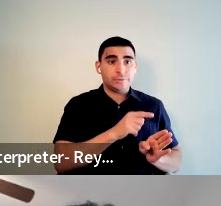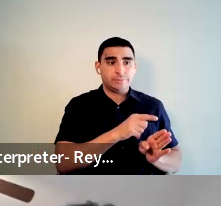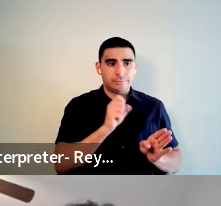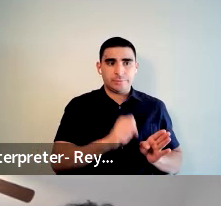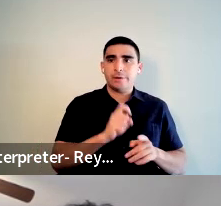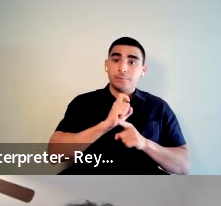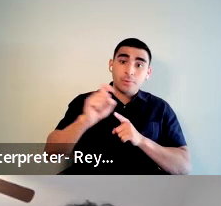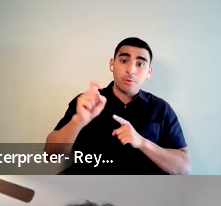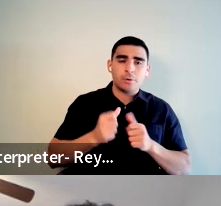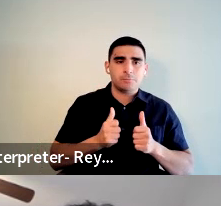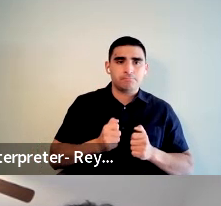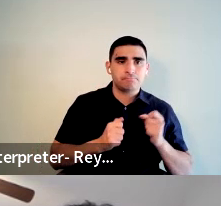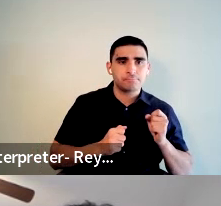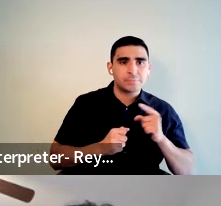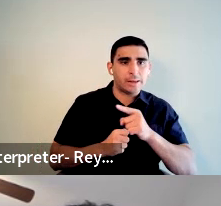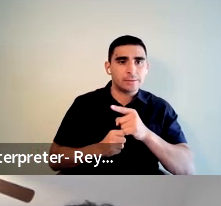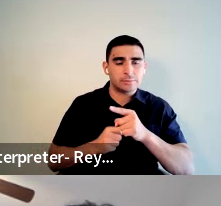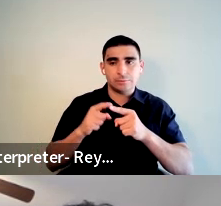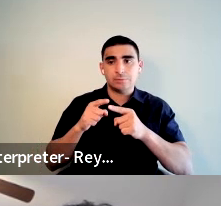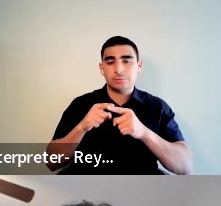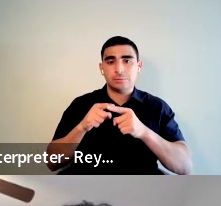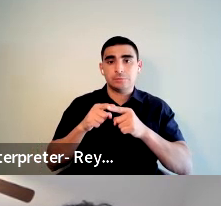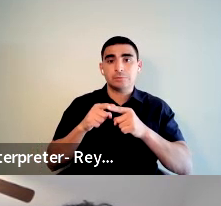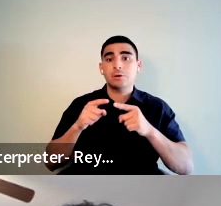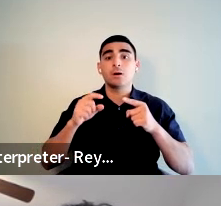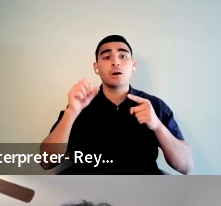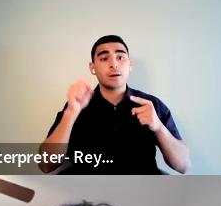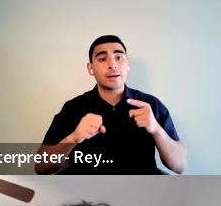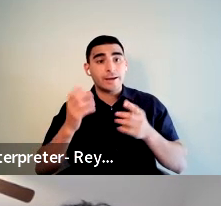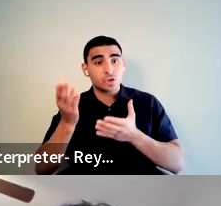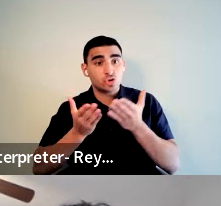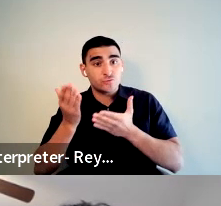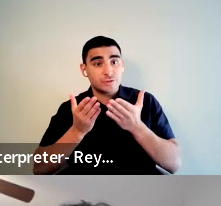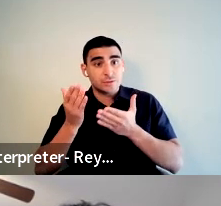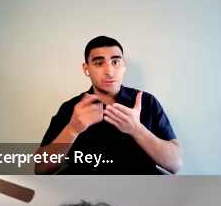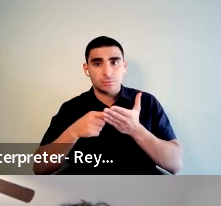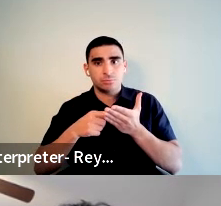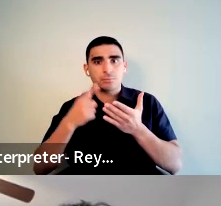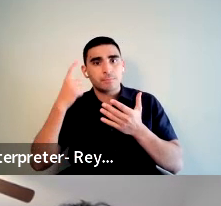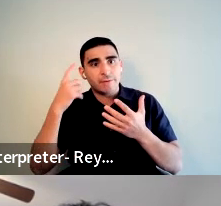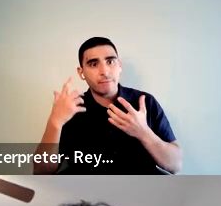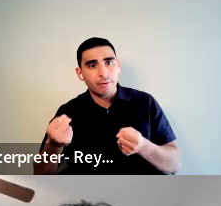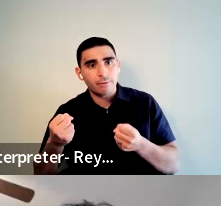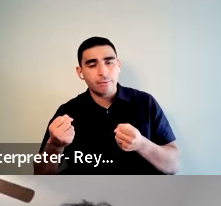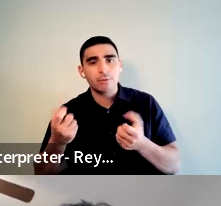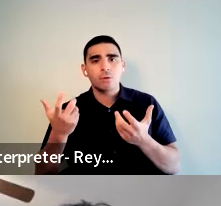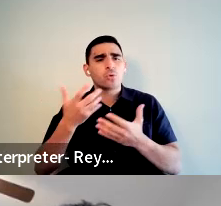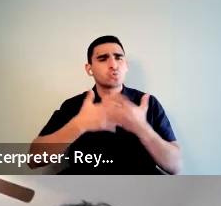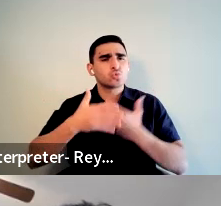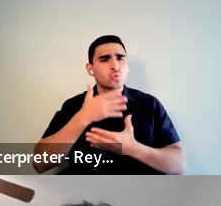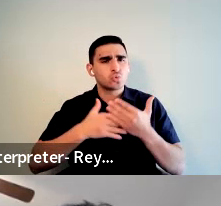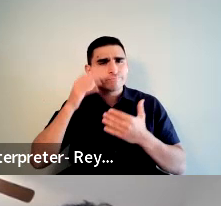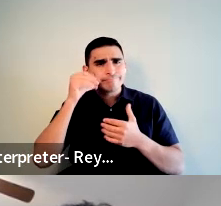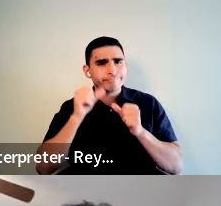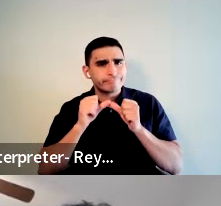to get referred to appropriate services, both in behavioral health as well as social determinants of health,